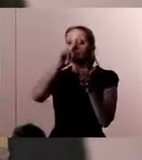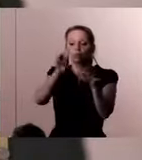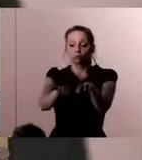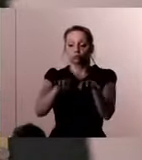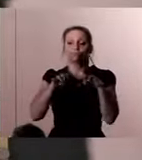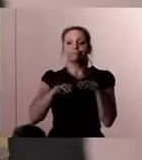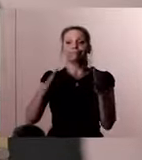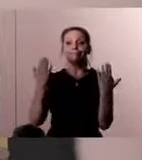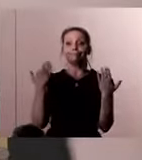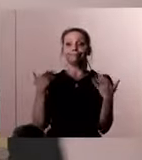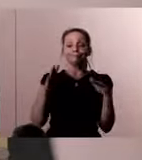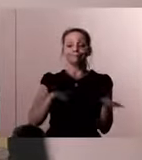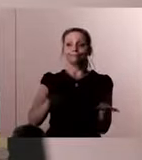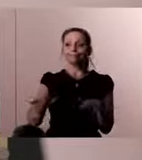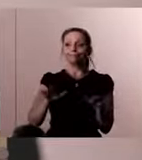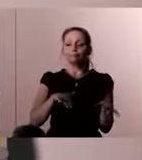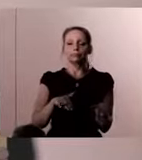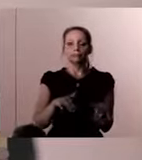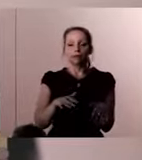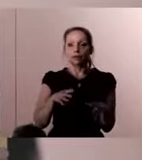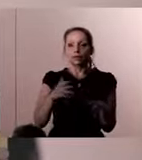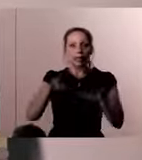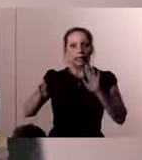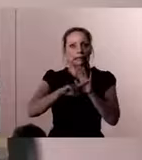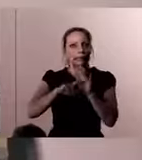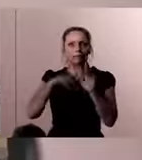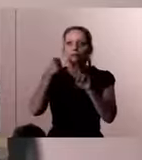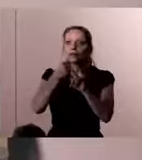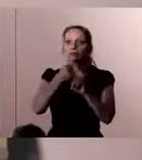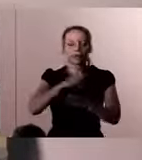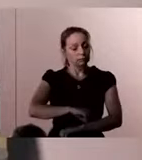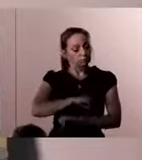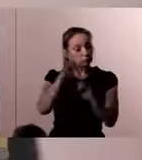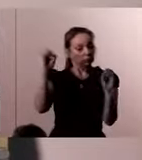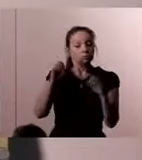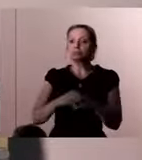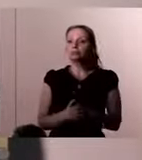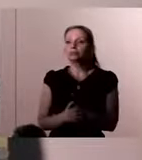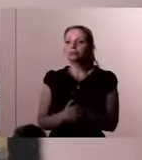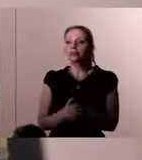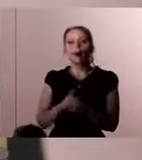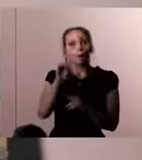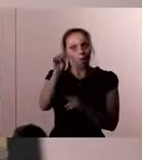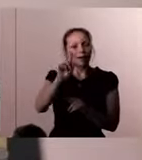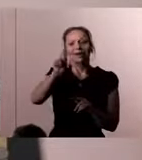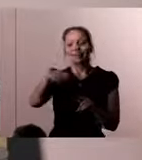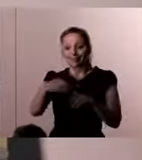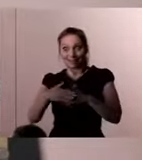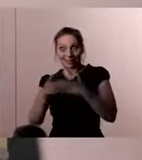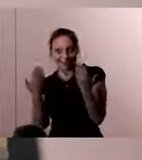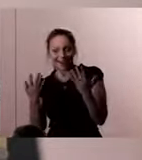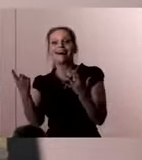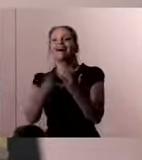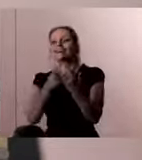descent, and there were no reports of any adverse effects on anyone, including the crew." So the next day, there was